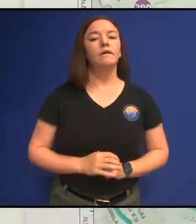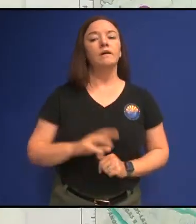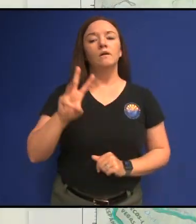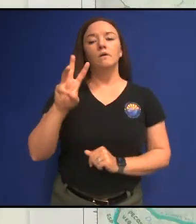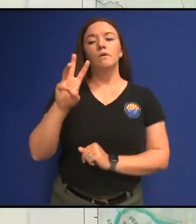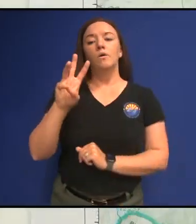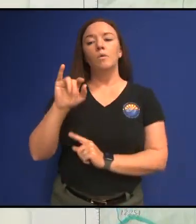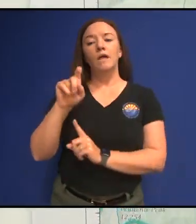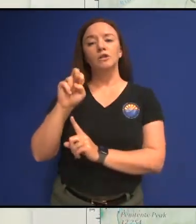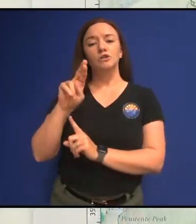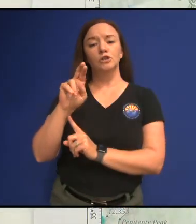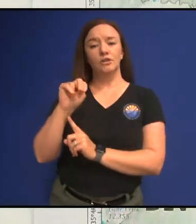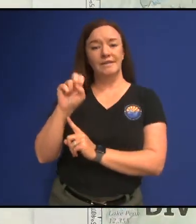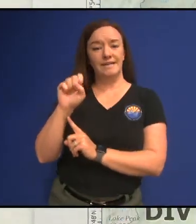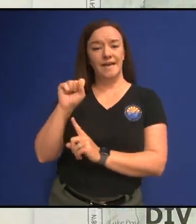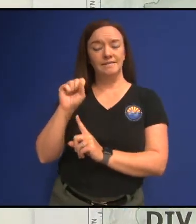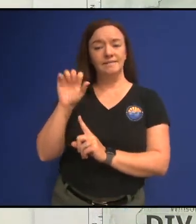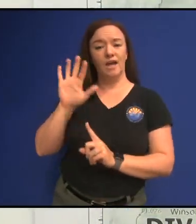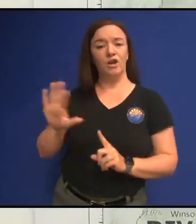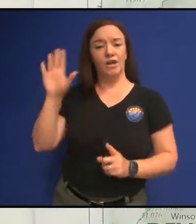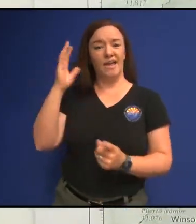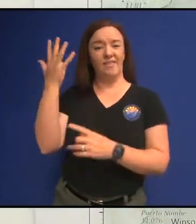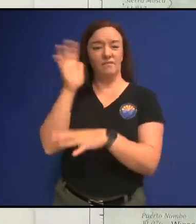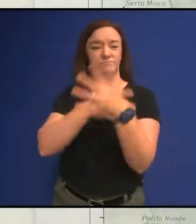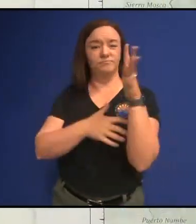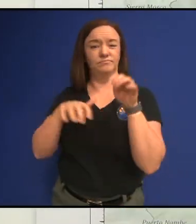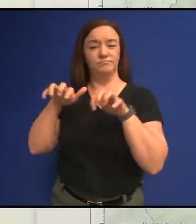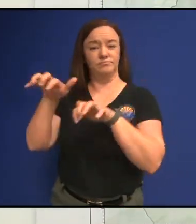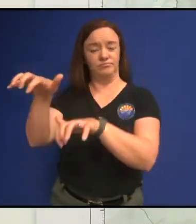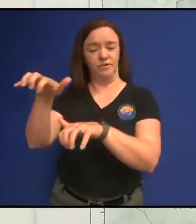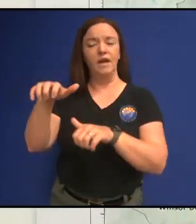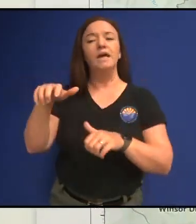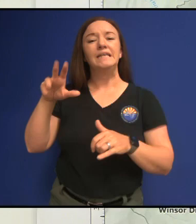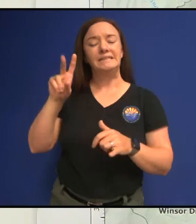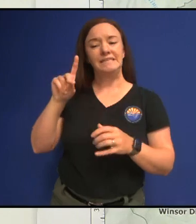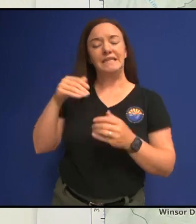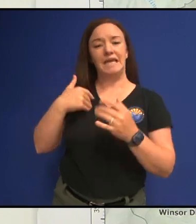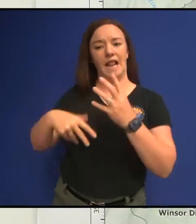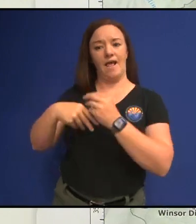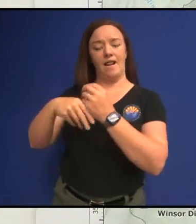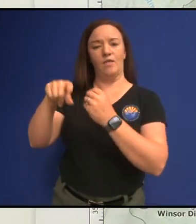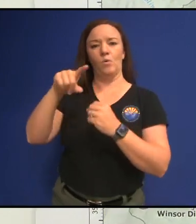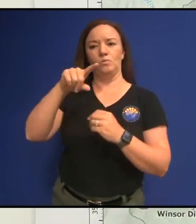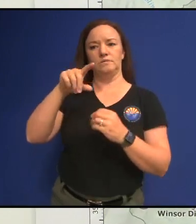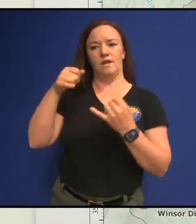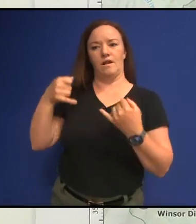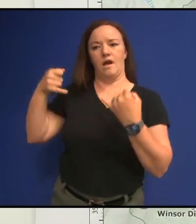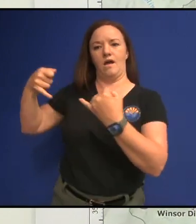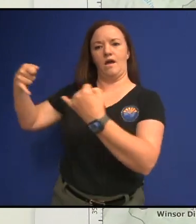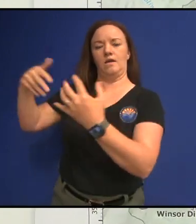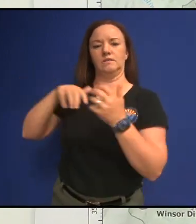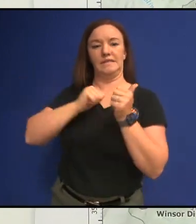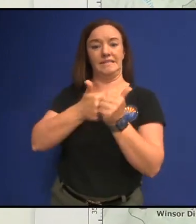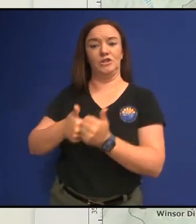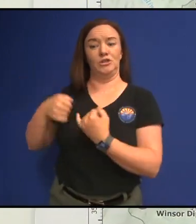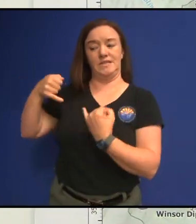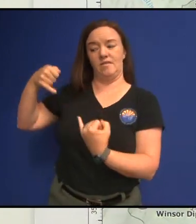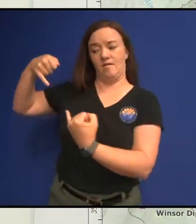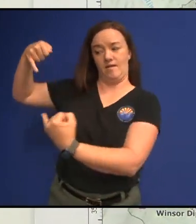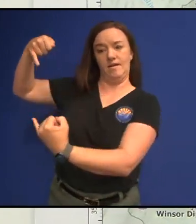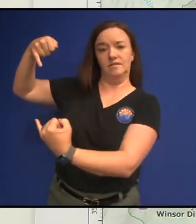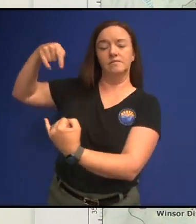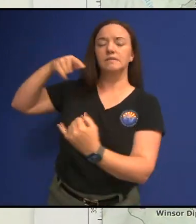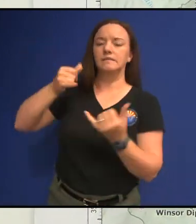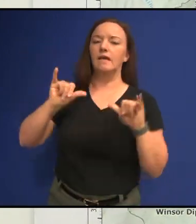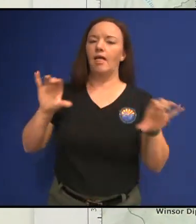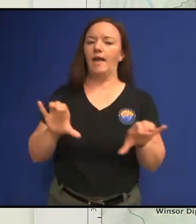piece that we've been talking about for several days, that we've put lines out ahead of it, that continues to be active. The